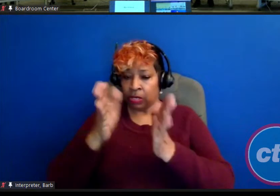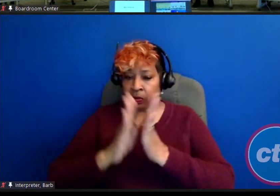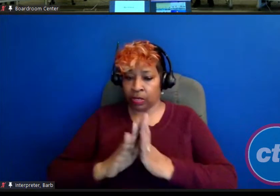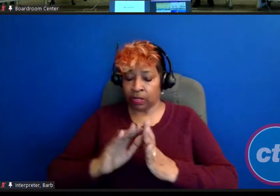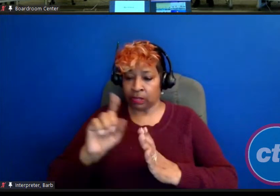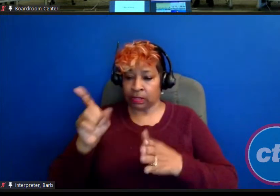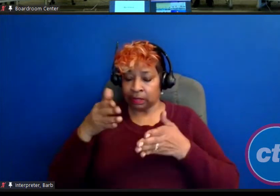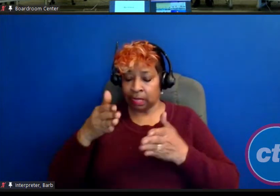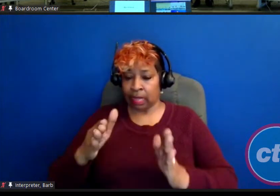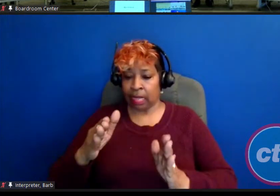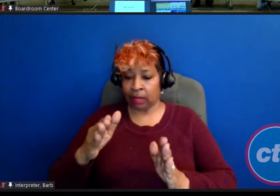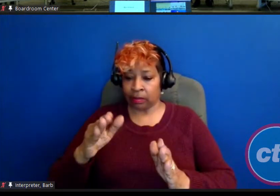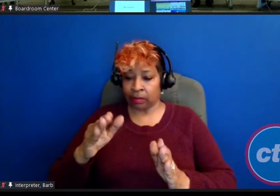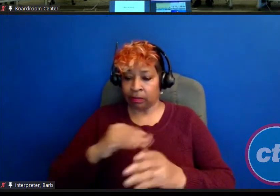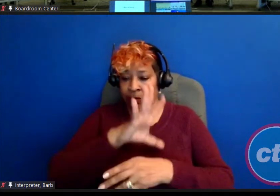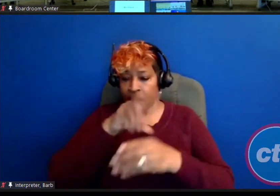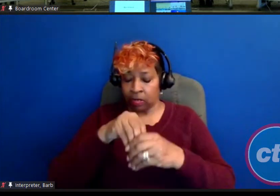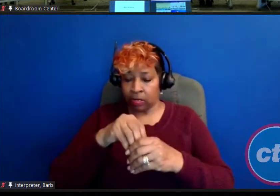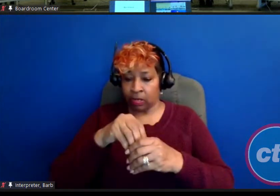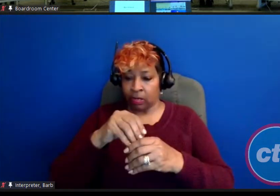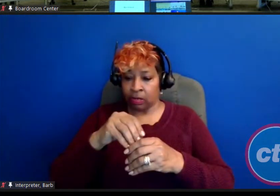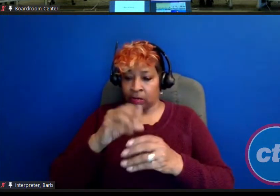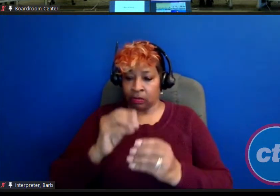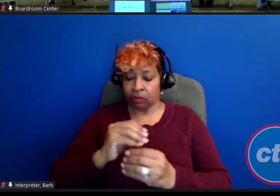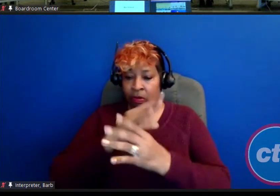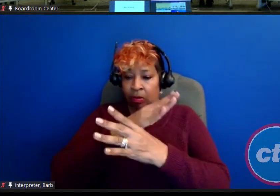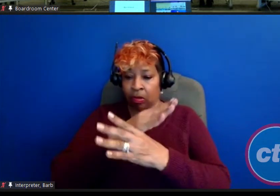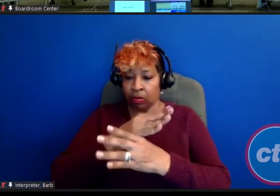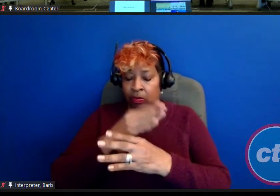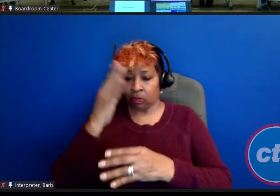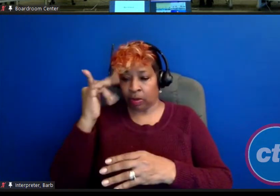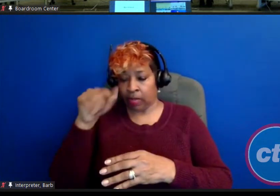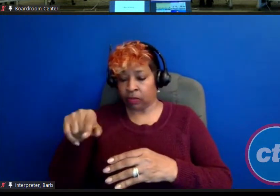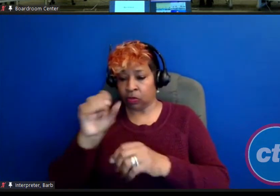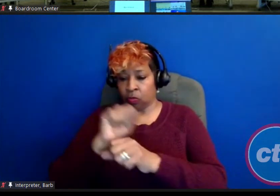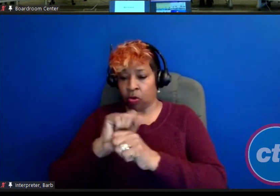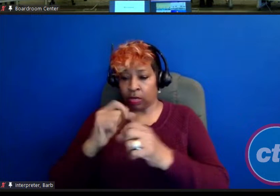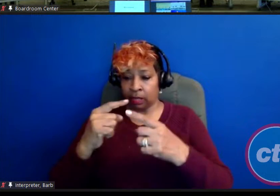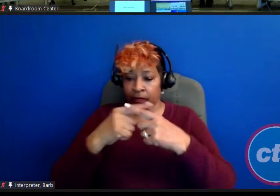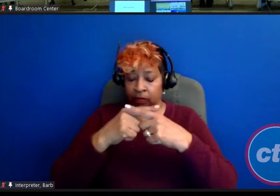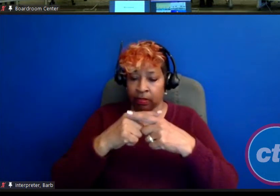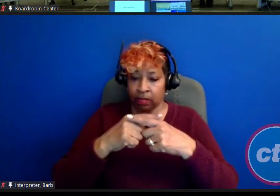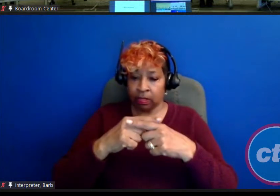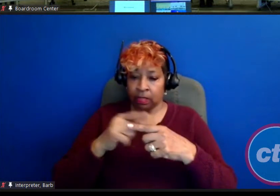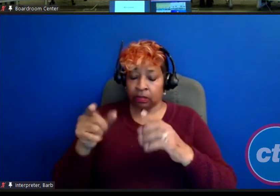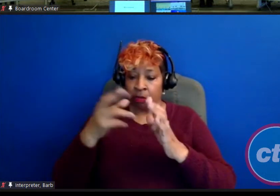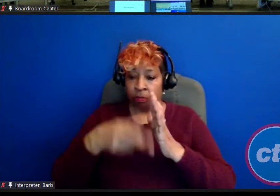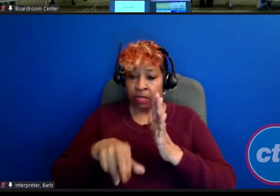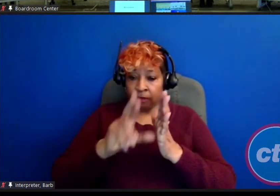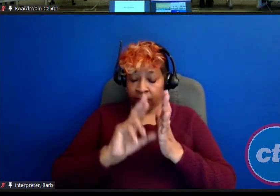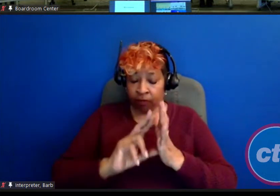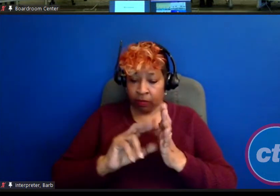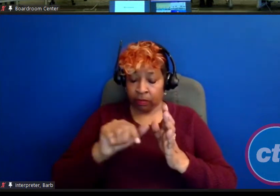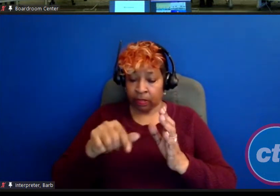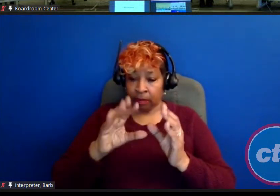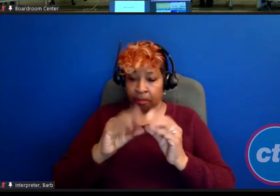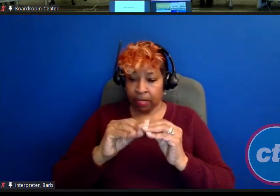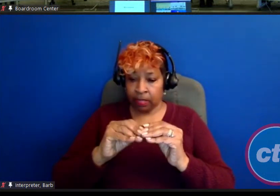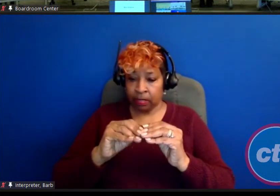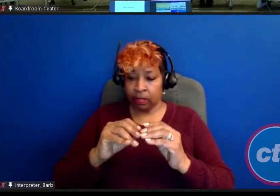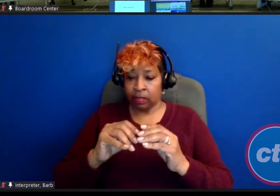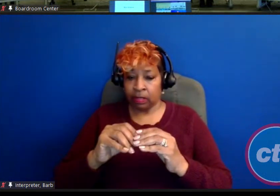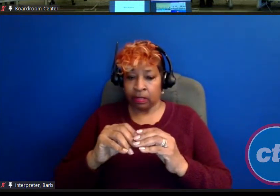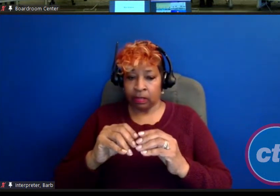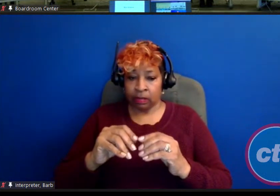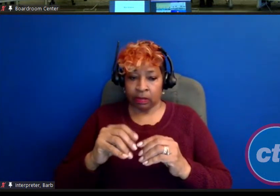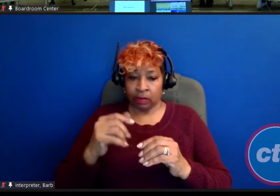to participate remotely due to a work conflict. Upon our review of the Open Meetings Act, we believe that her situation for remote